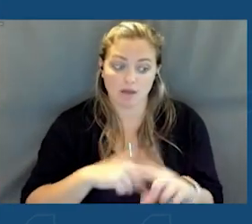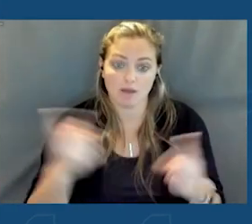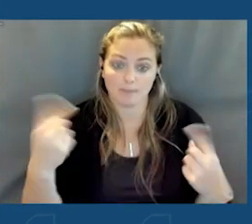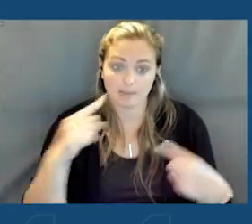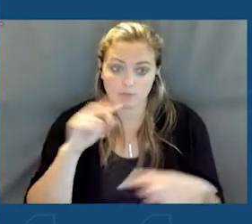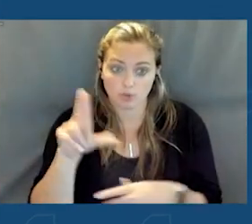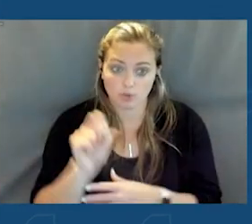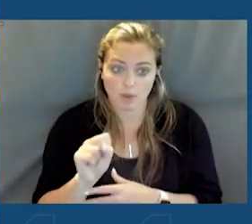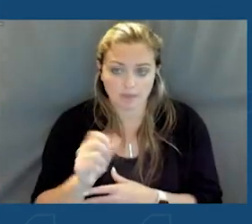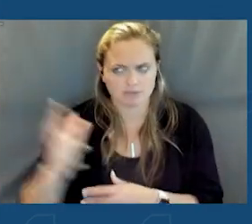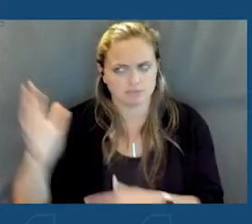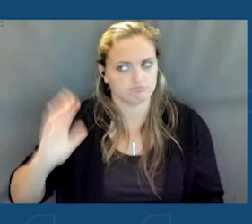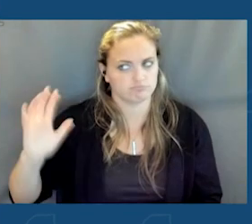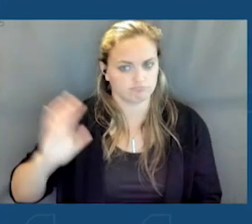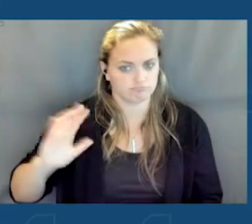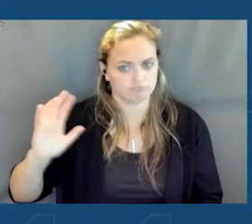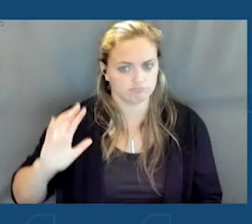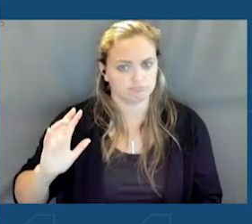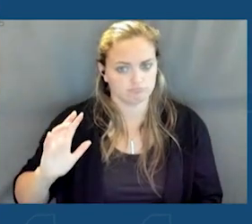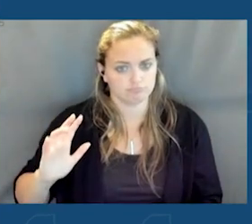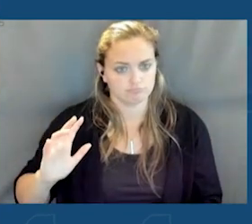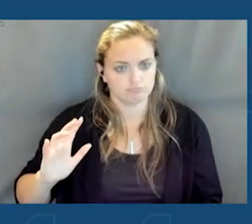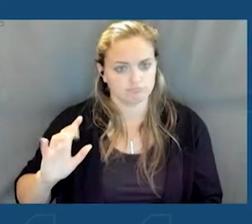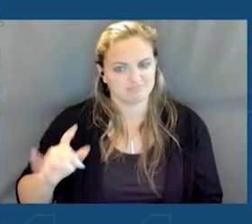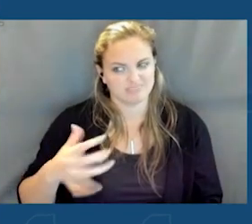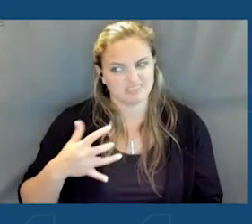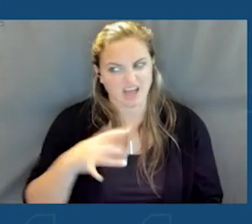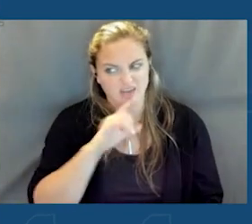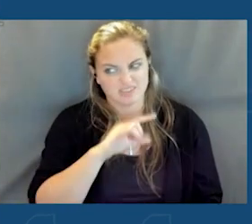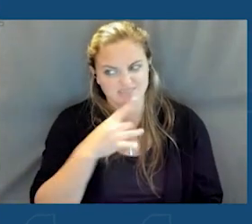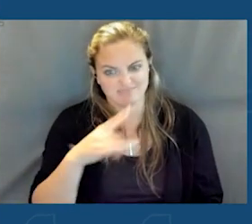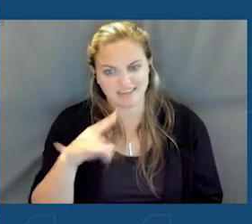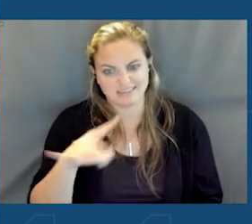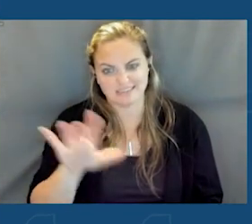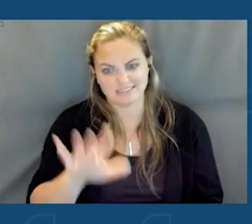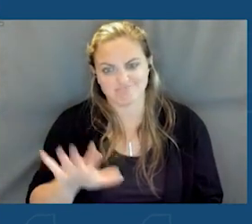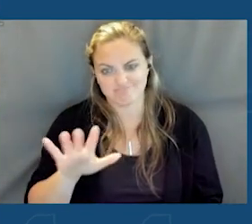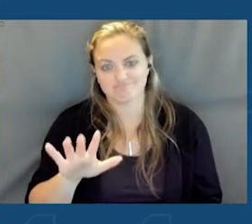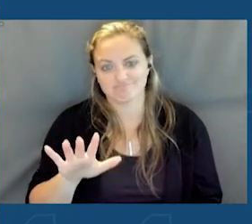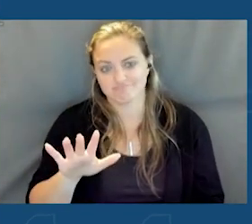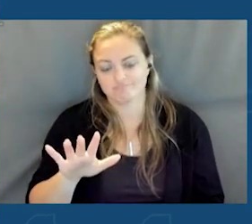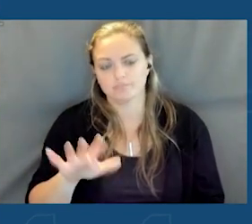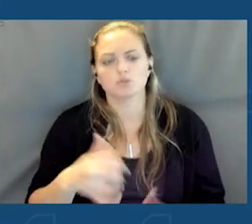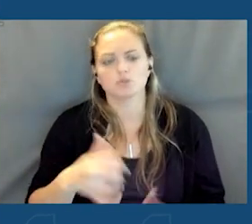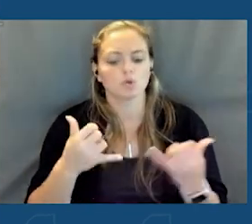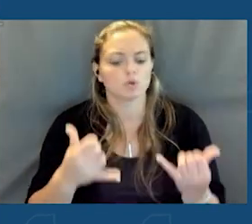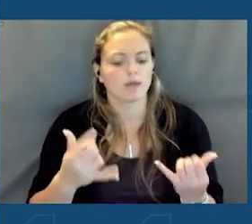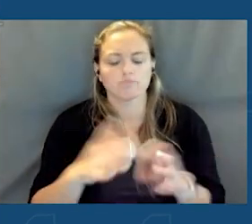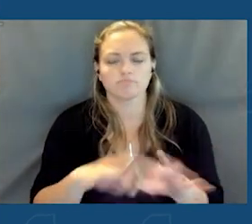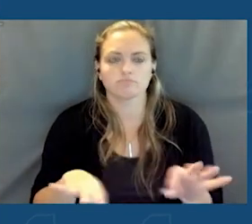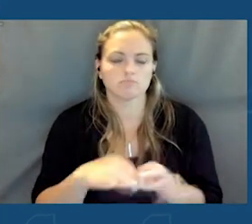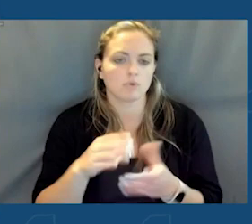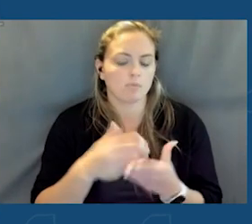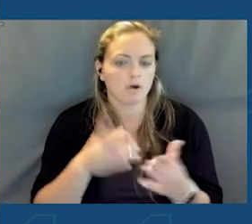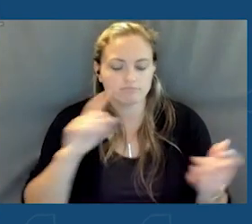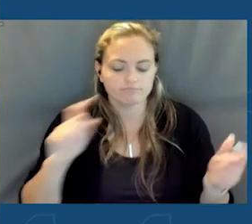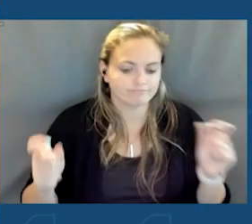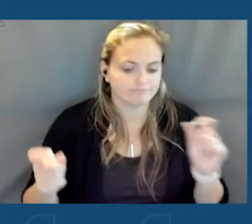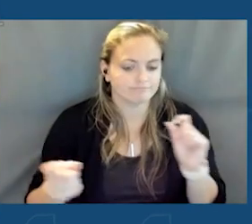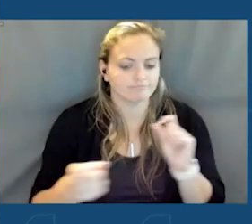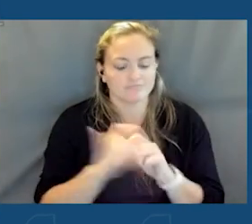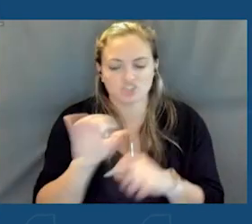ago. I was about 18 years old. So today marks a key milestone in the transformation of